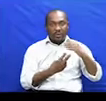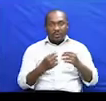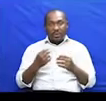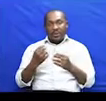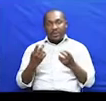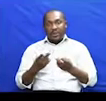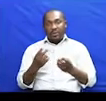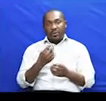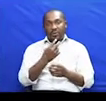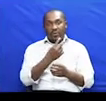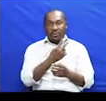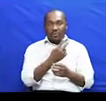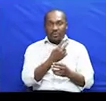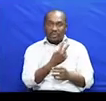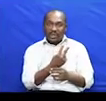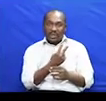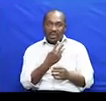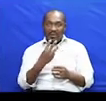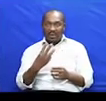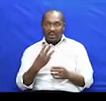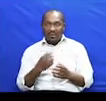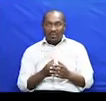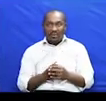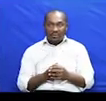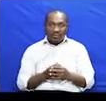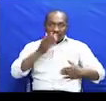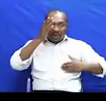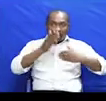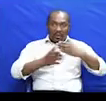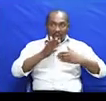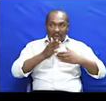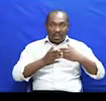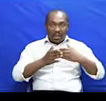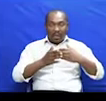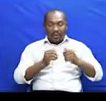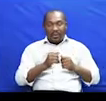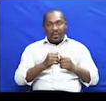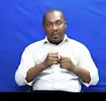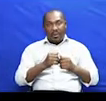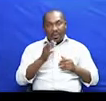last question is name element x.